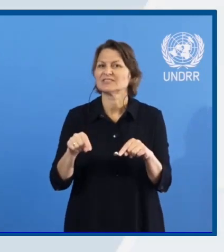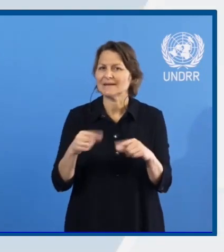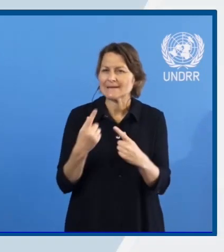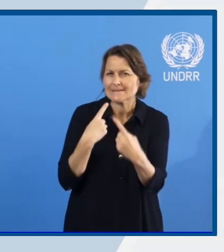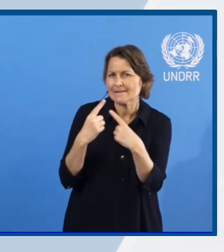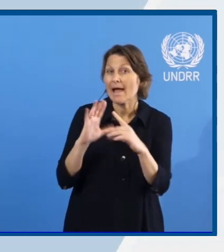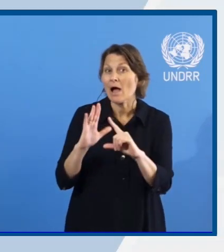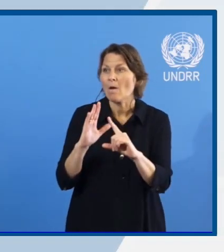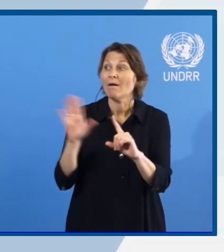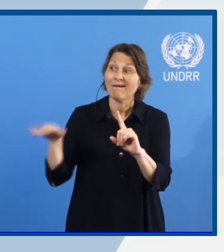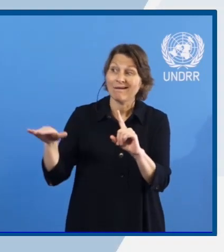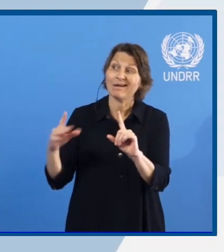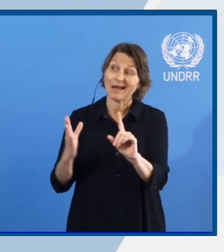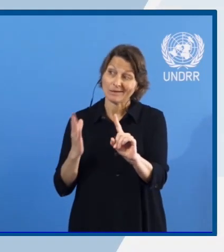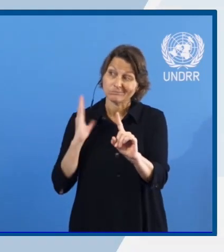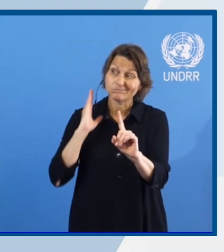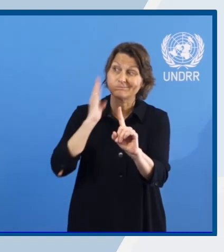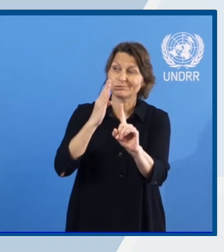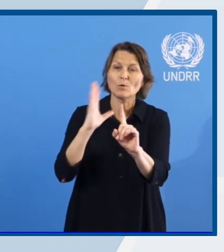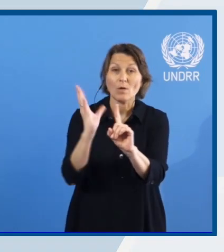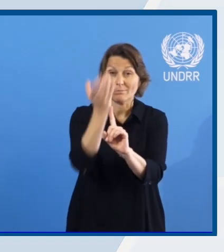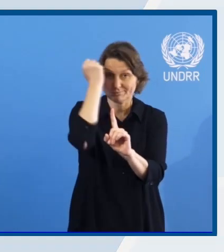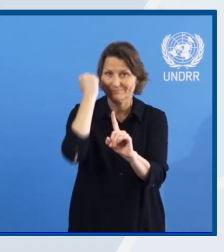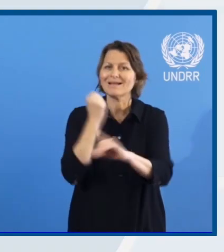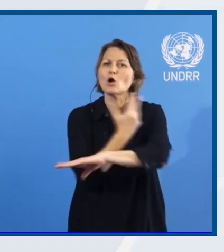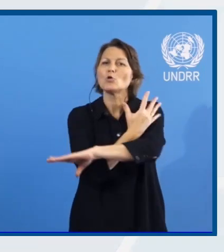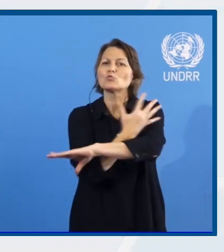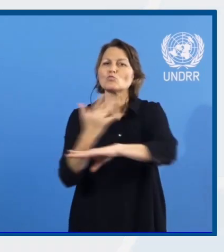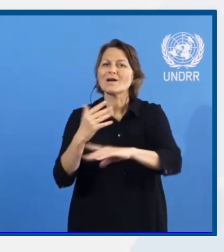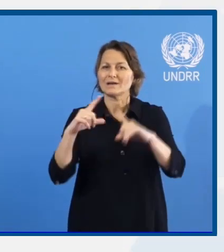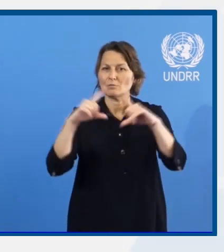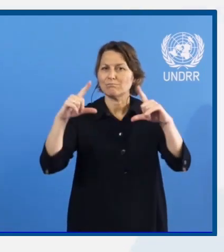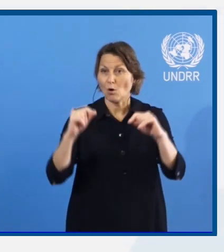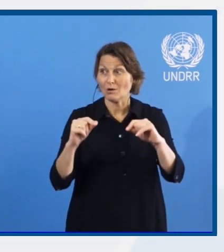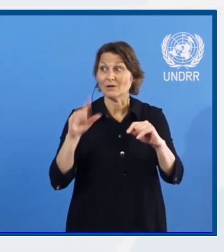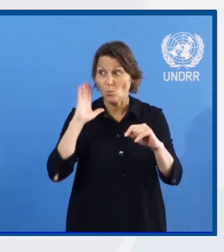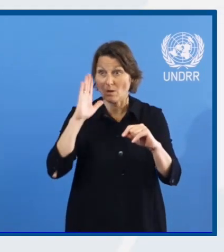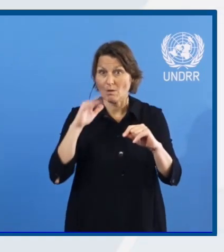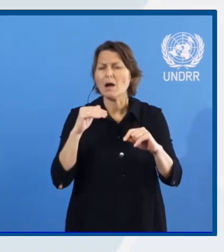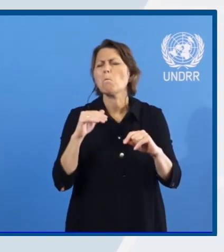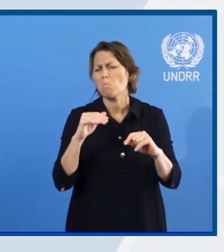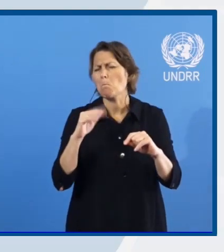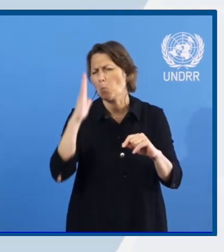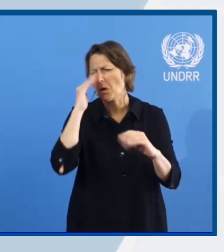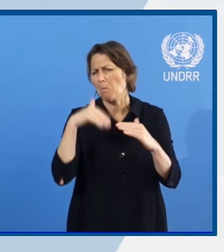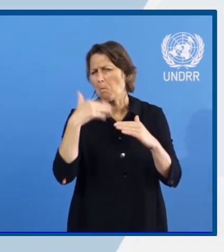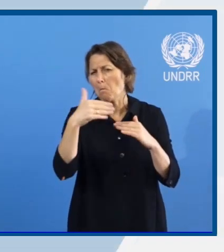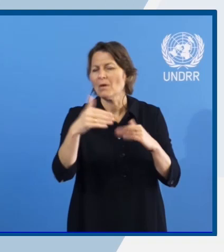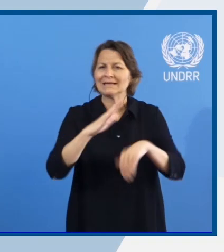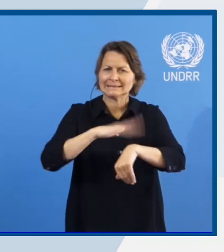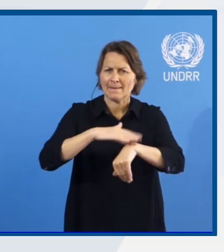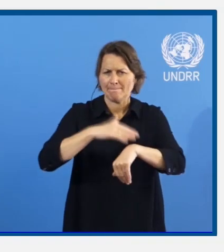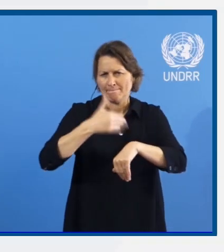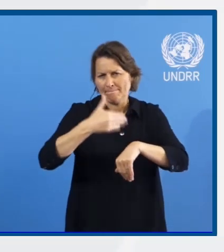can explore and should explore. And I guess we will have more to say about this as we implement the